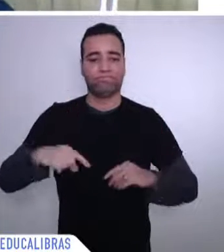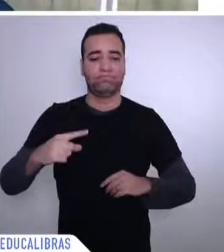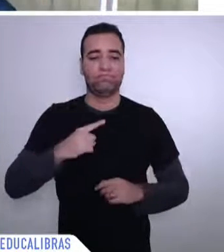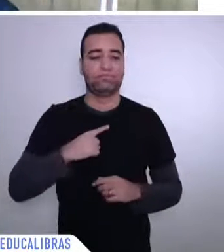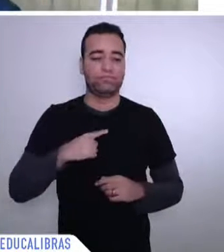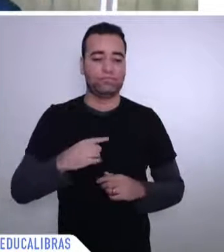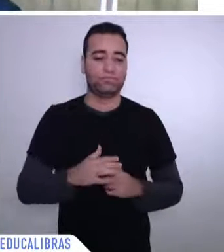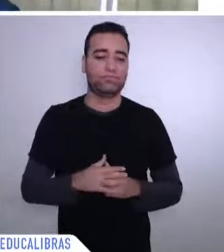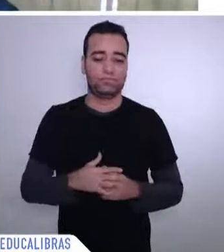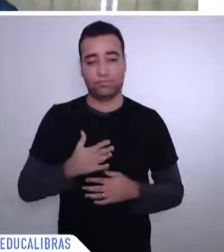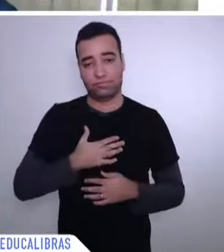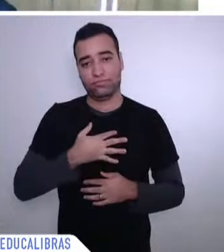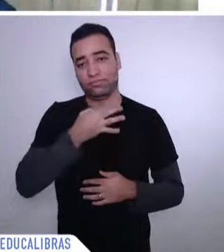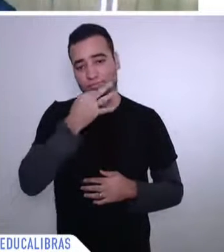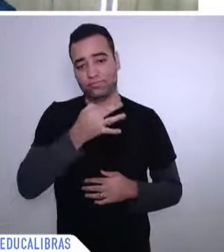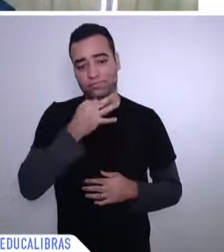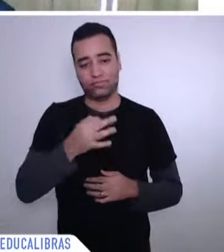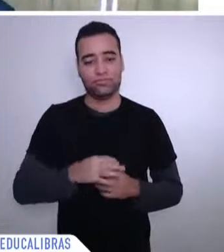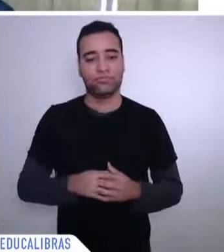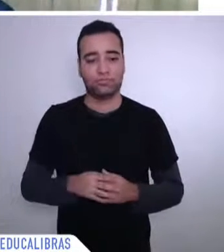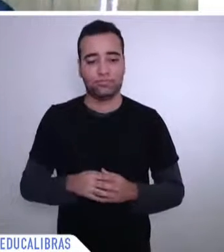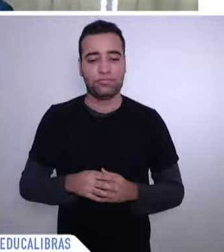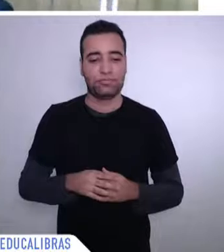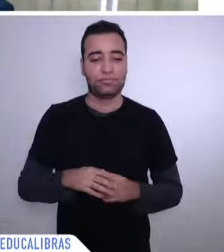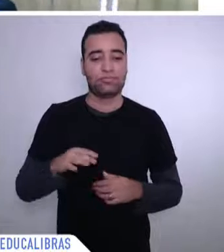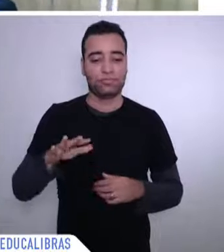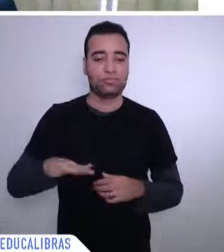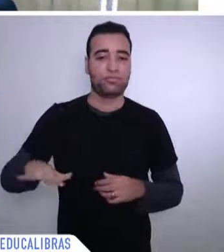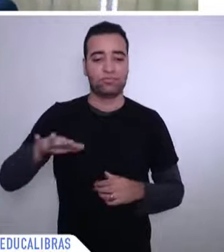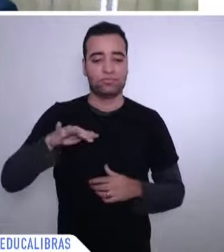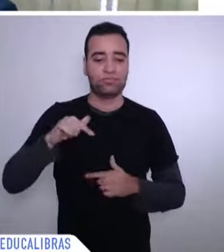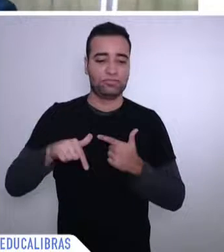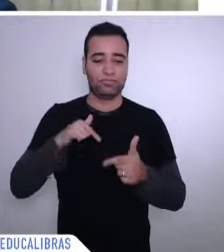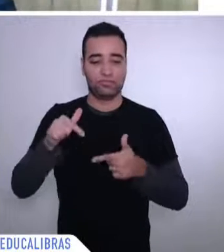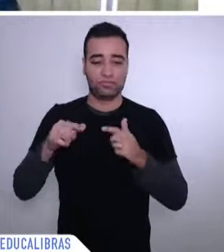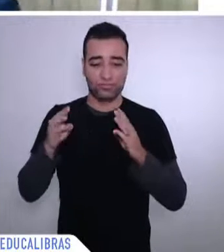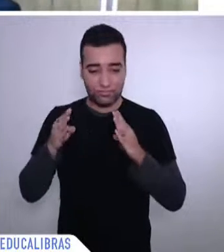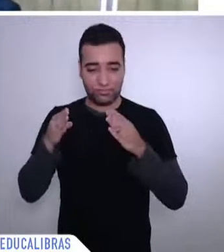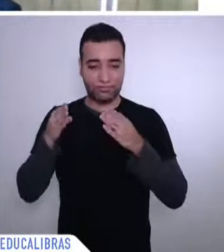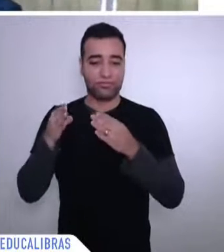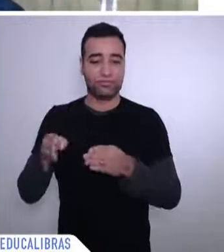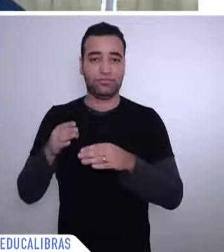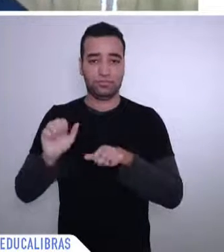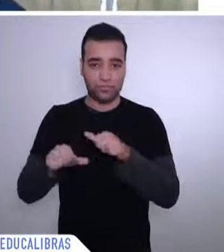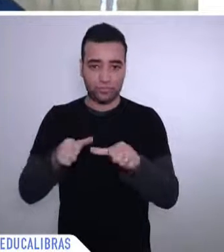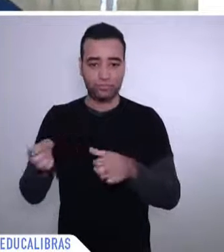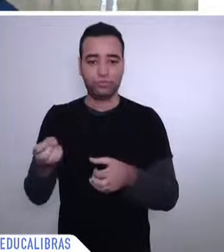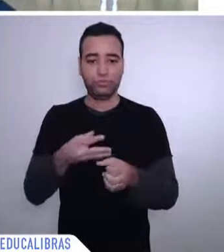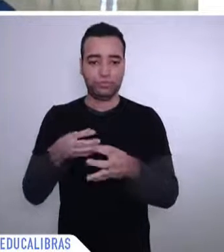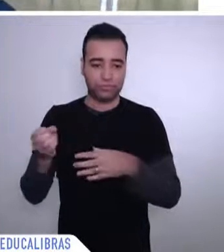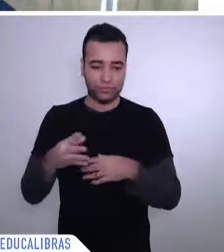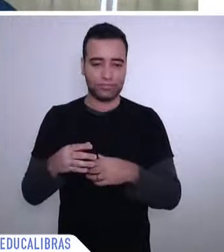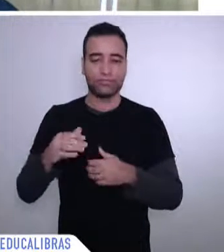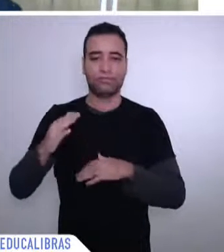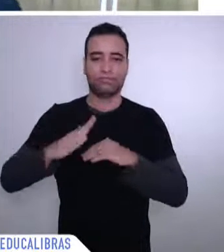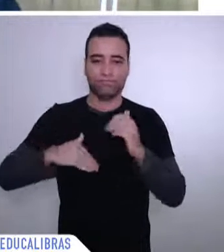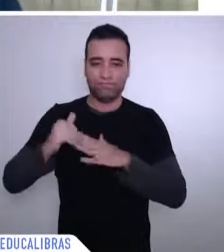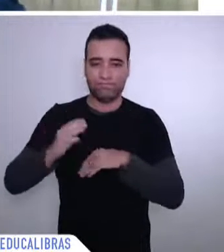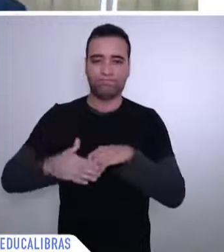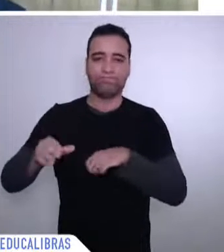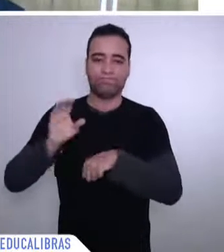because life is what is the most important asset. The world of labor needs